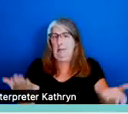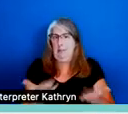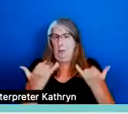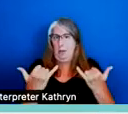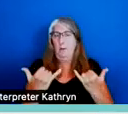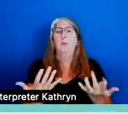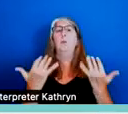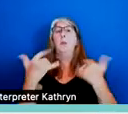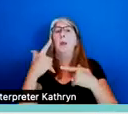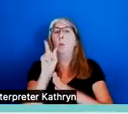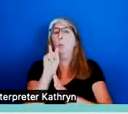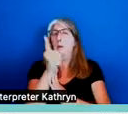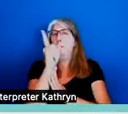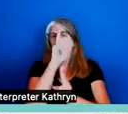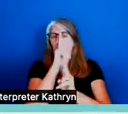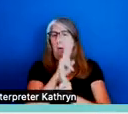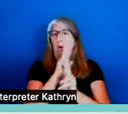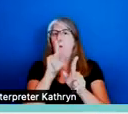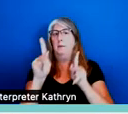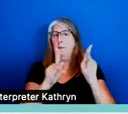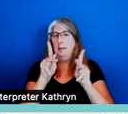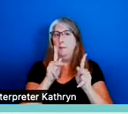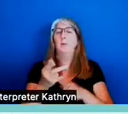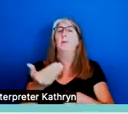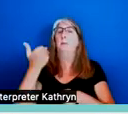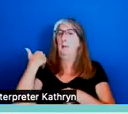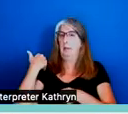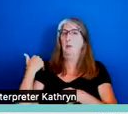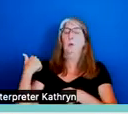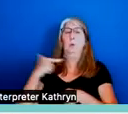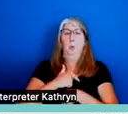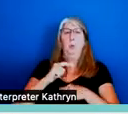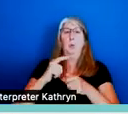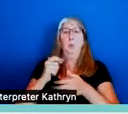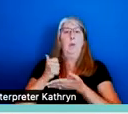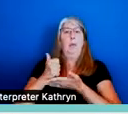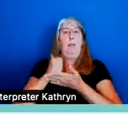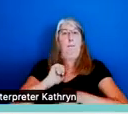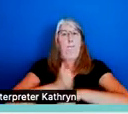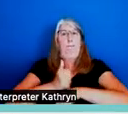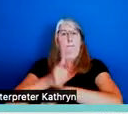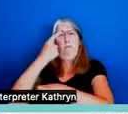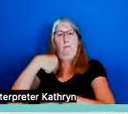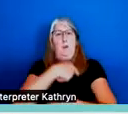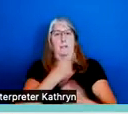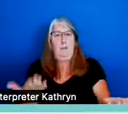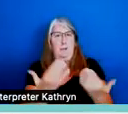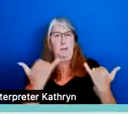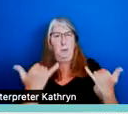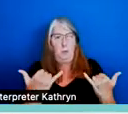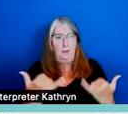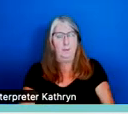moment to honor those individuals that paved the way for you and me to be here today.